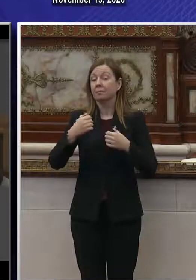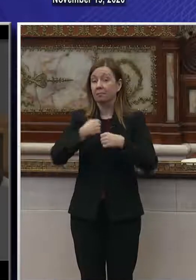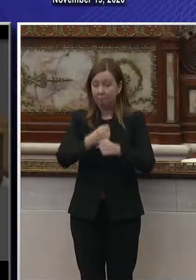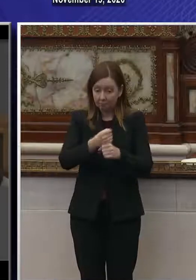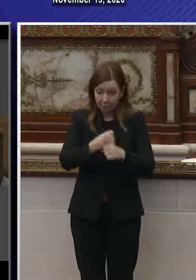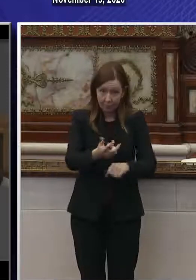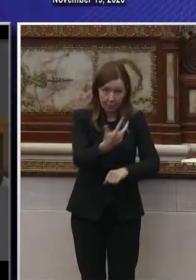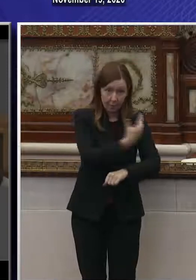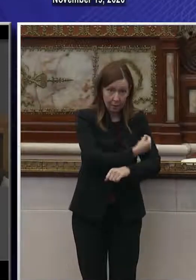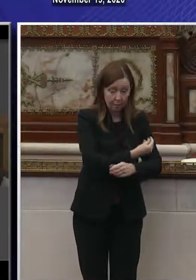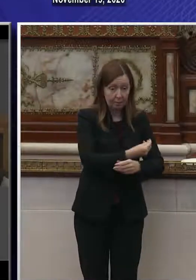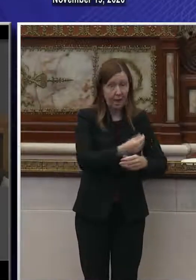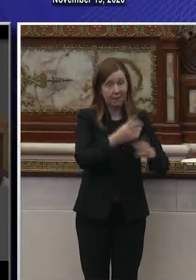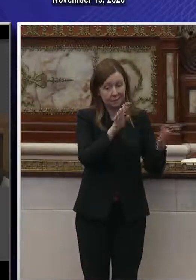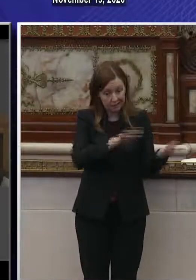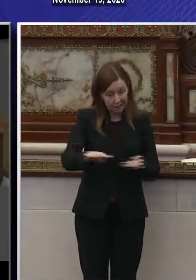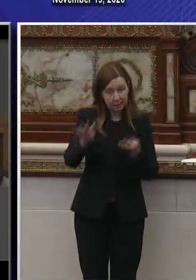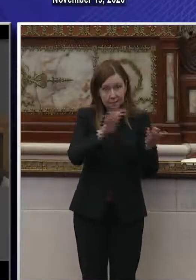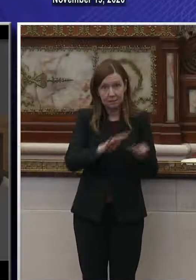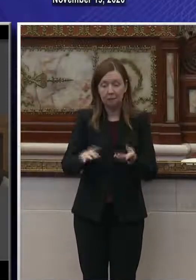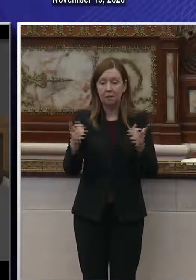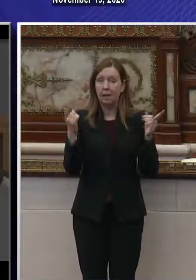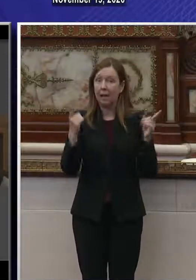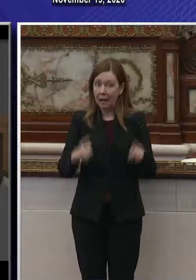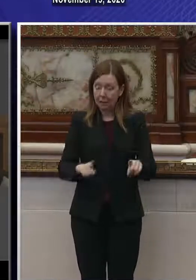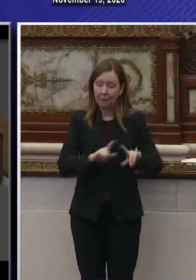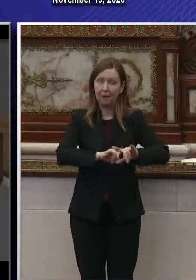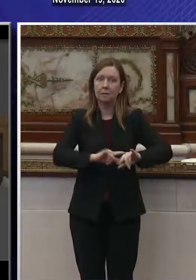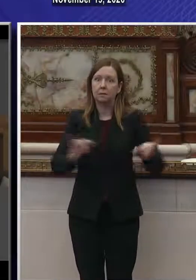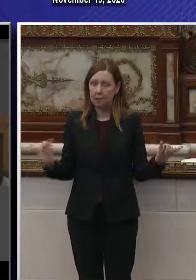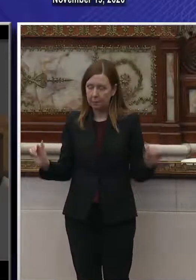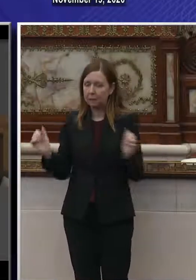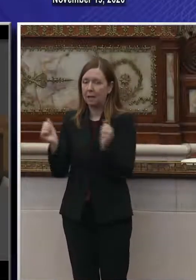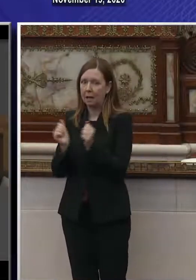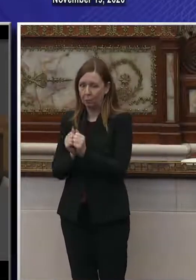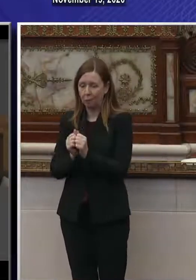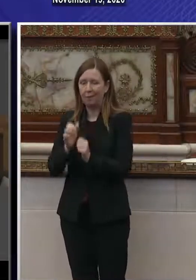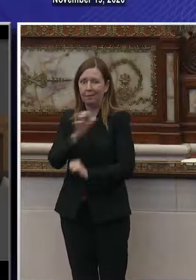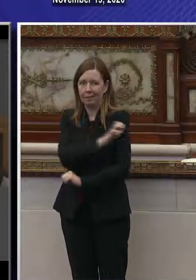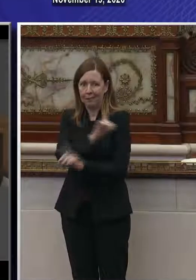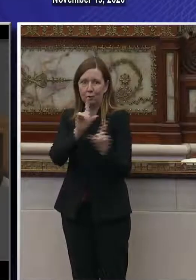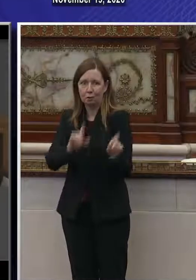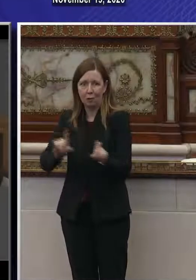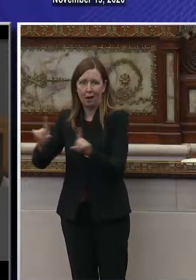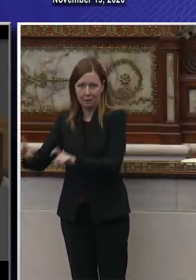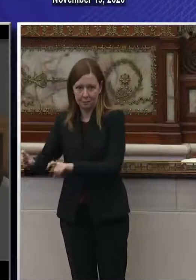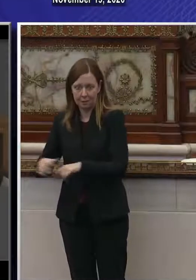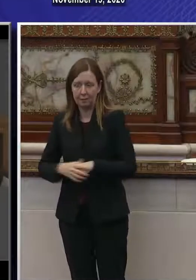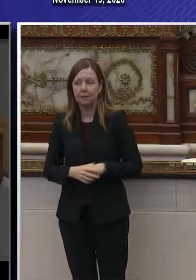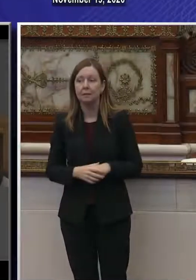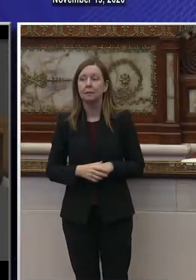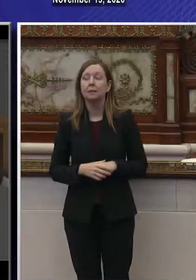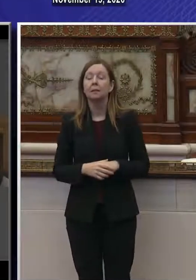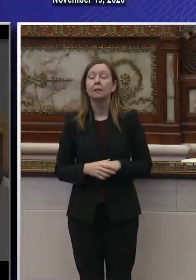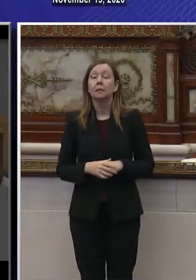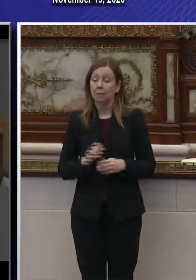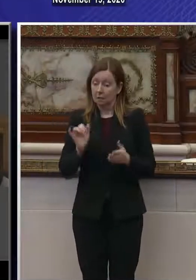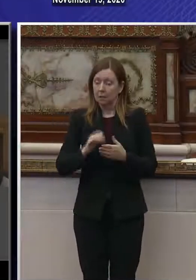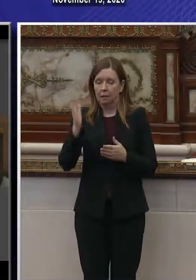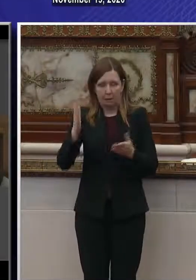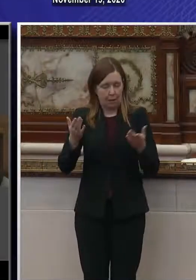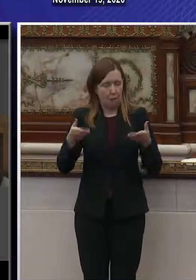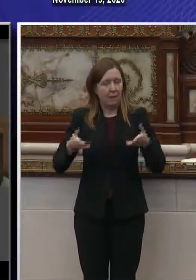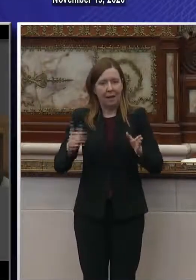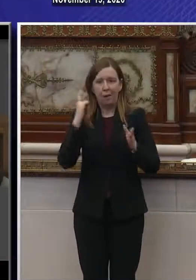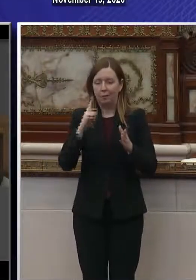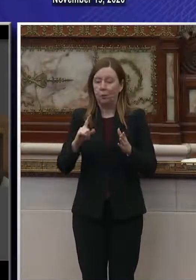the COVID-19 vaccines is being done simultaneously with these clinical trials, which will allow for rapid release of